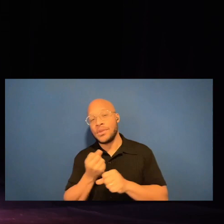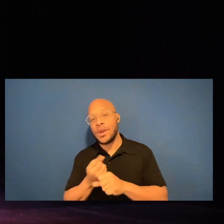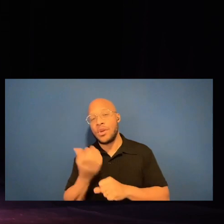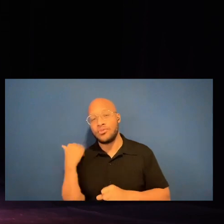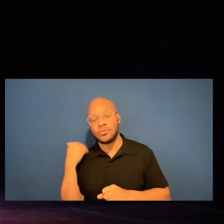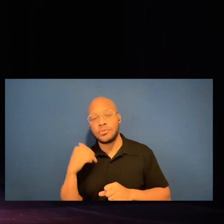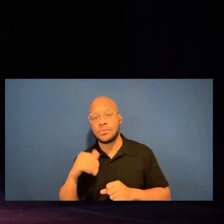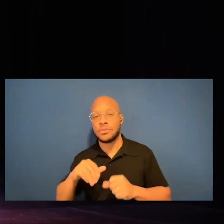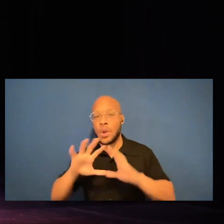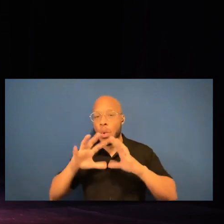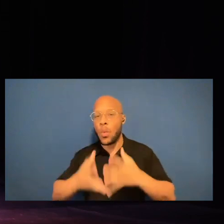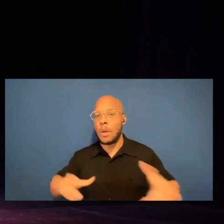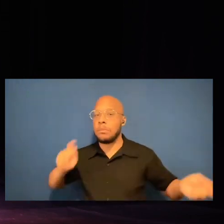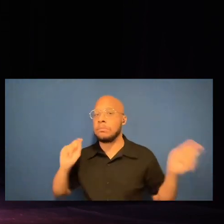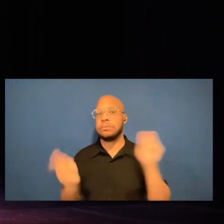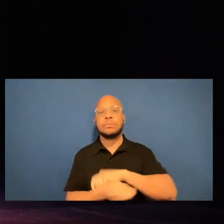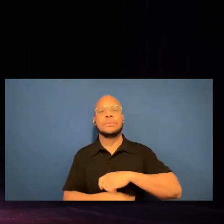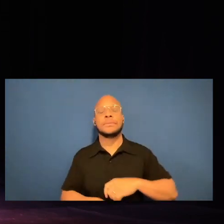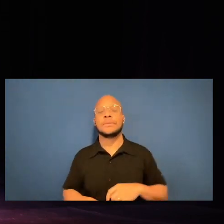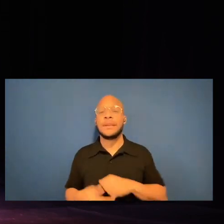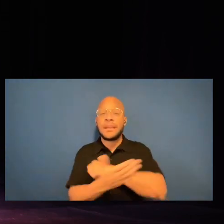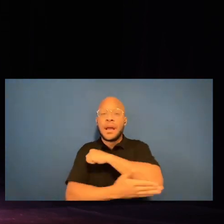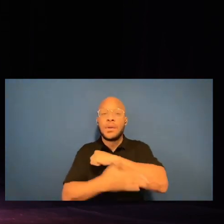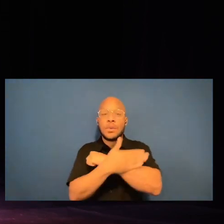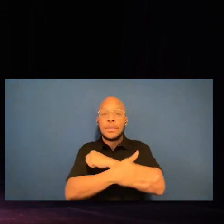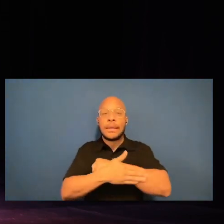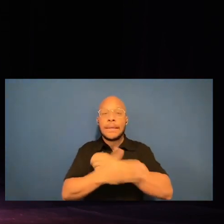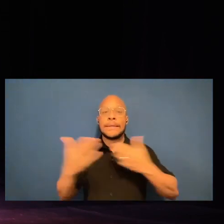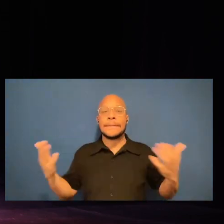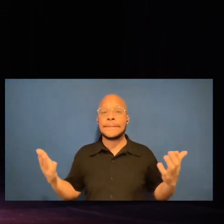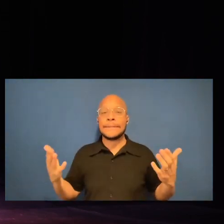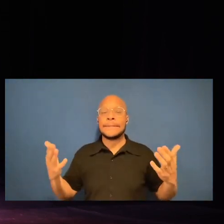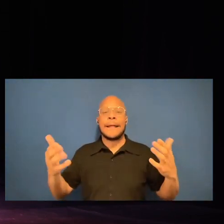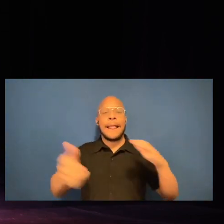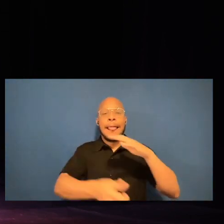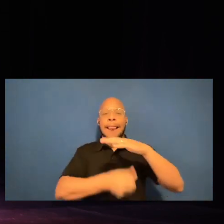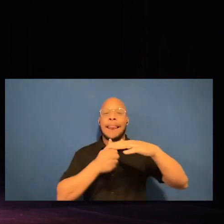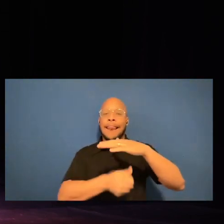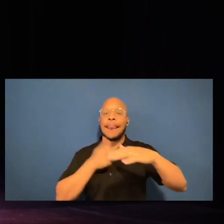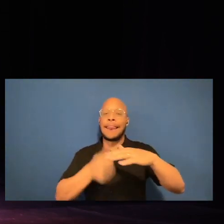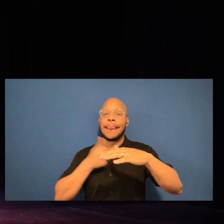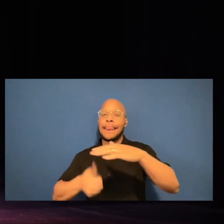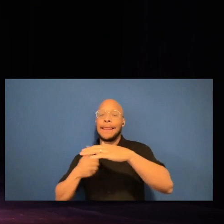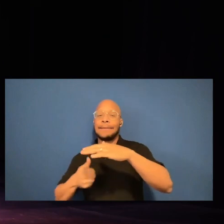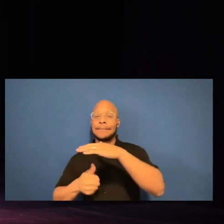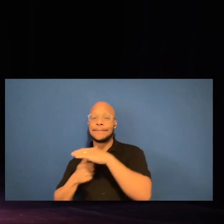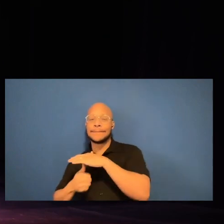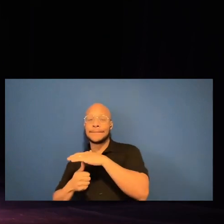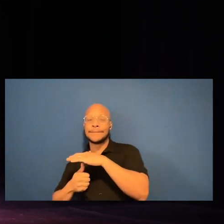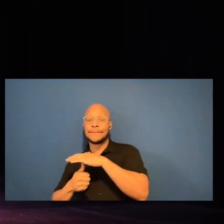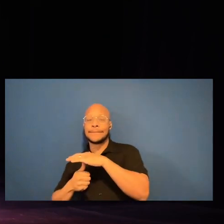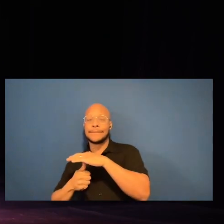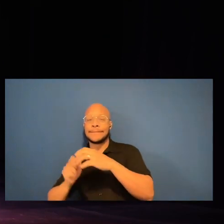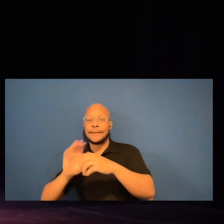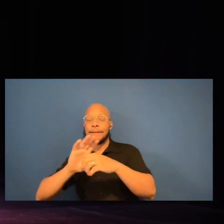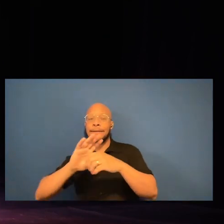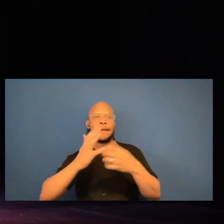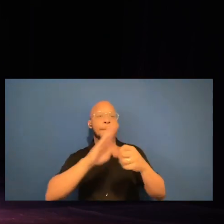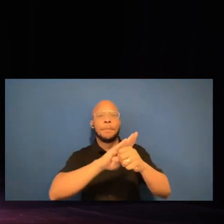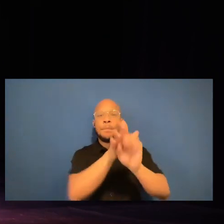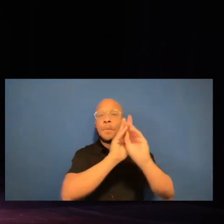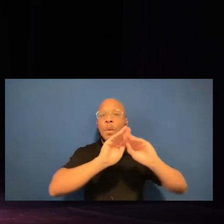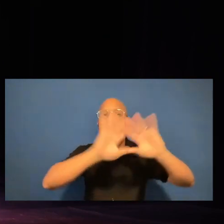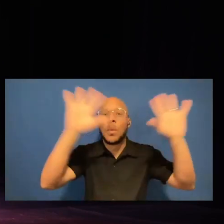lockdown. Hundreds of thousands of souls were snuffed away by some invisible disease. And just as the isolation was threatening